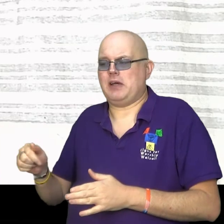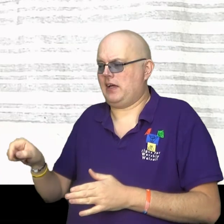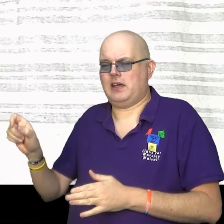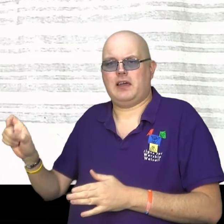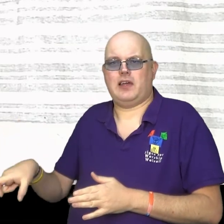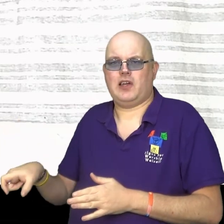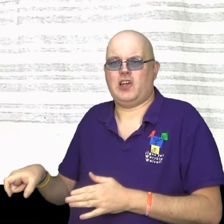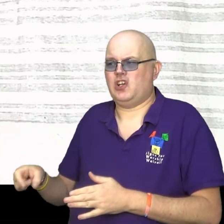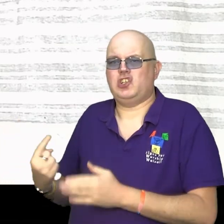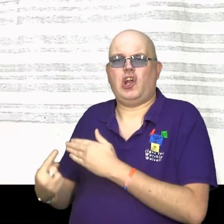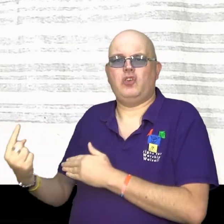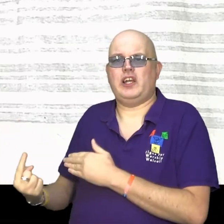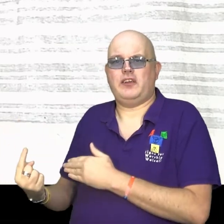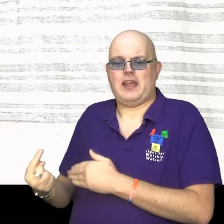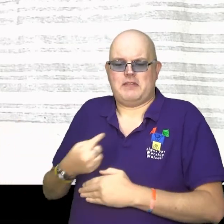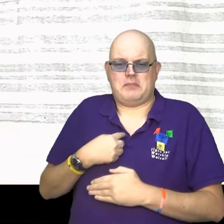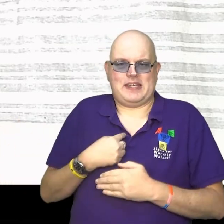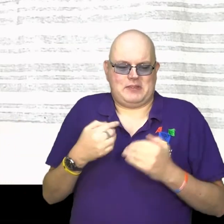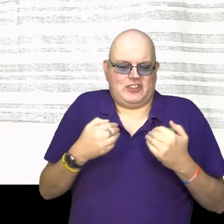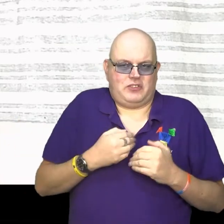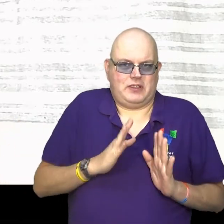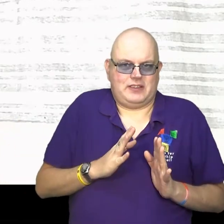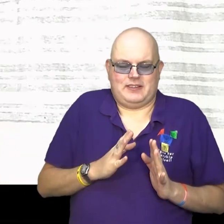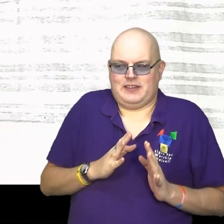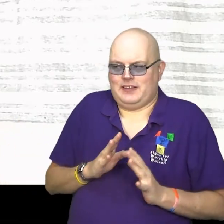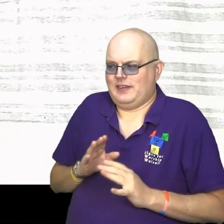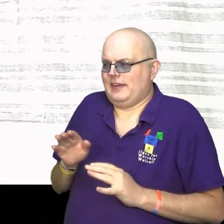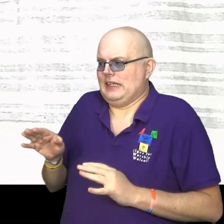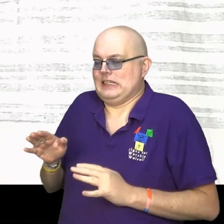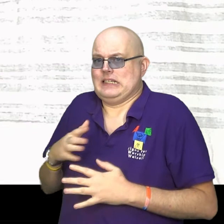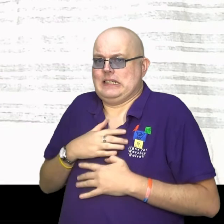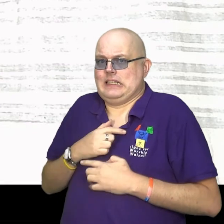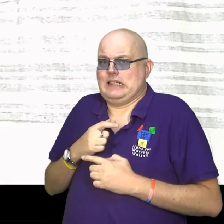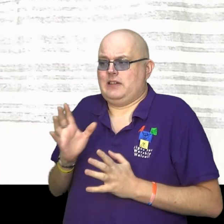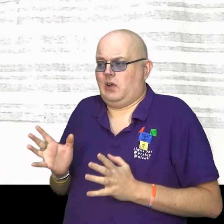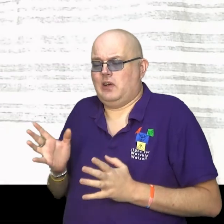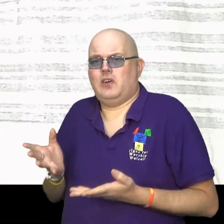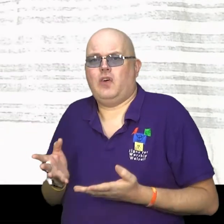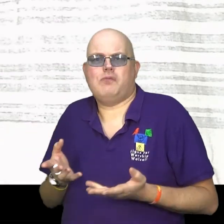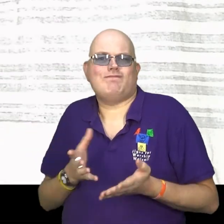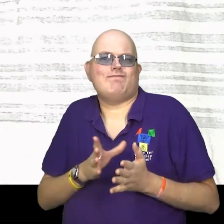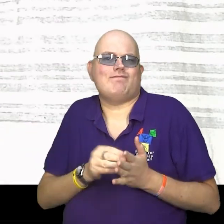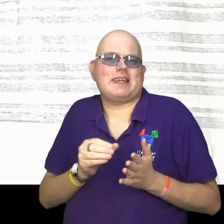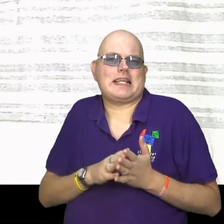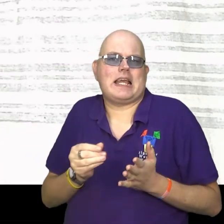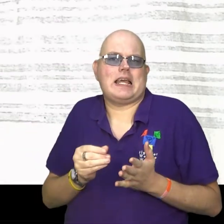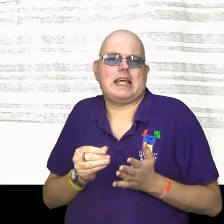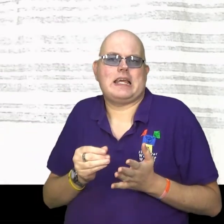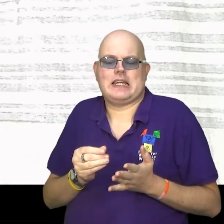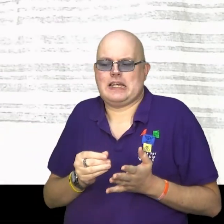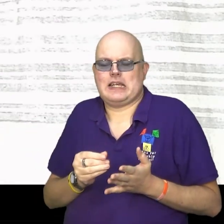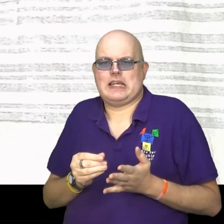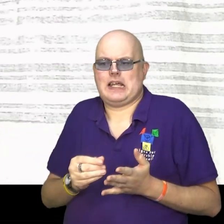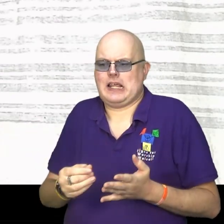neighbour, which for someone like me with introvert tendencies can actually be quite a scary thing. Or something